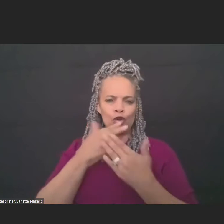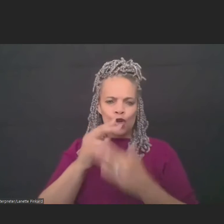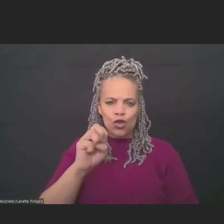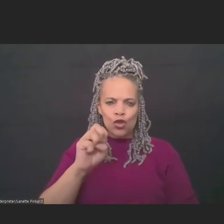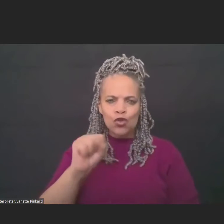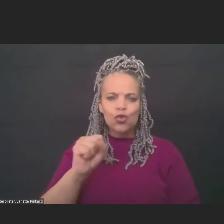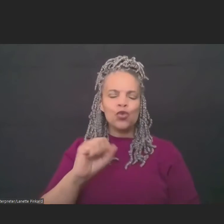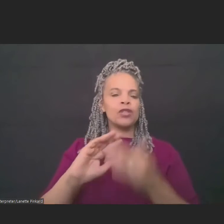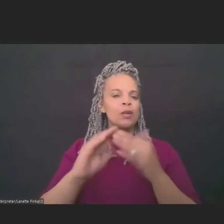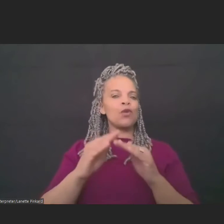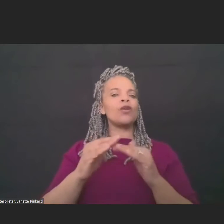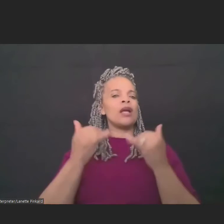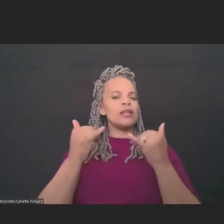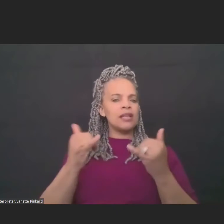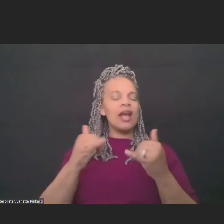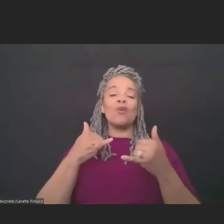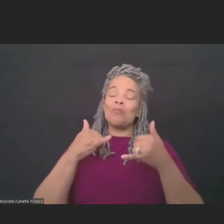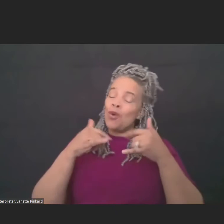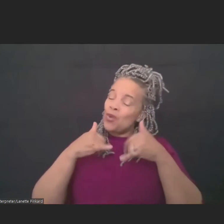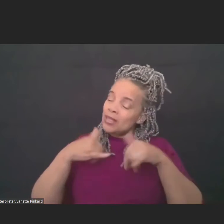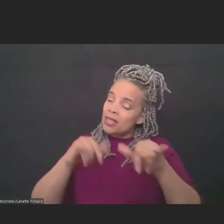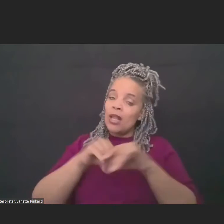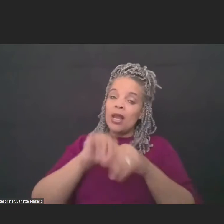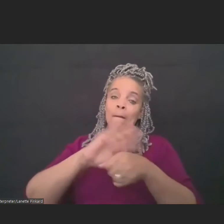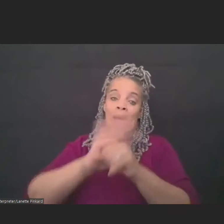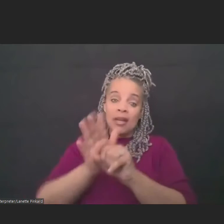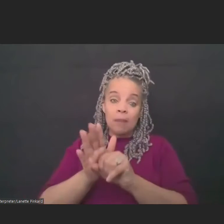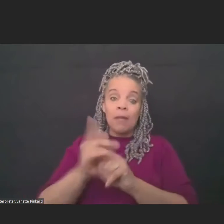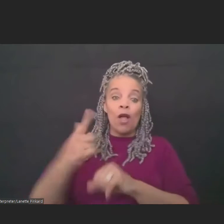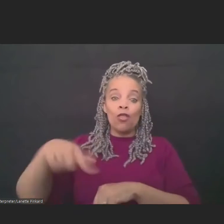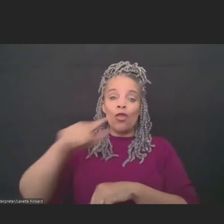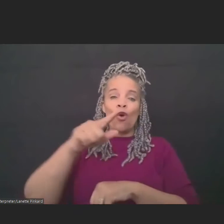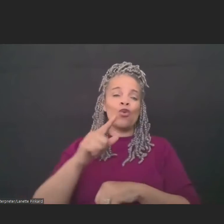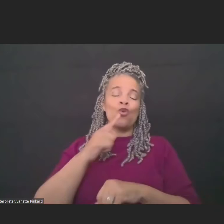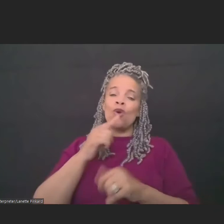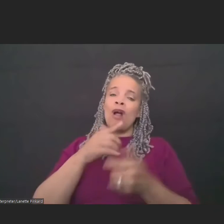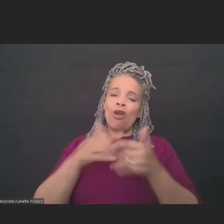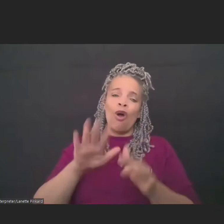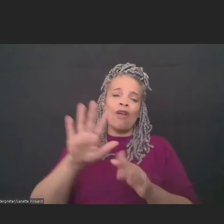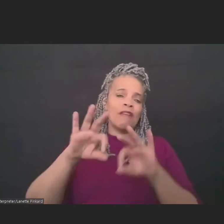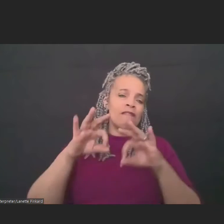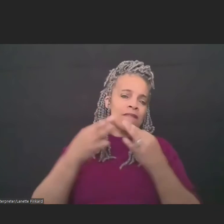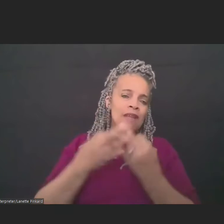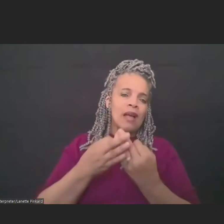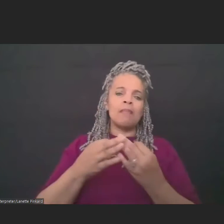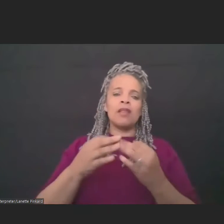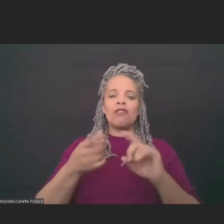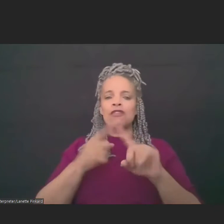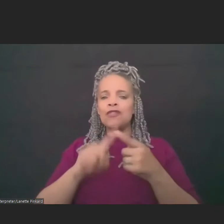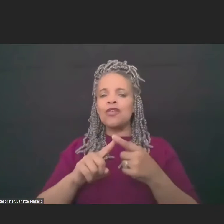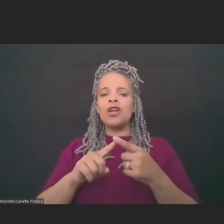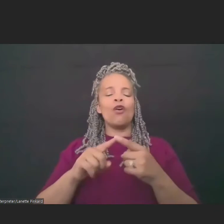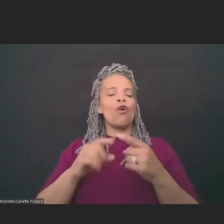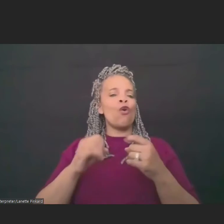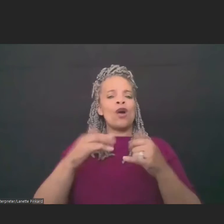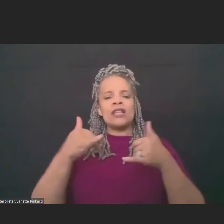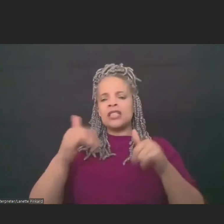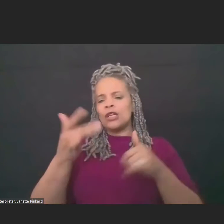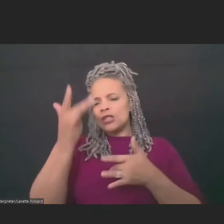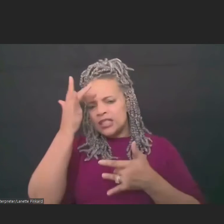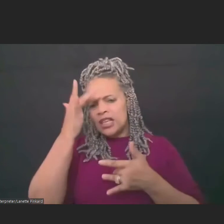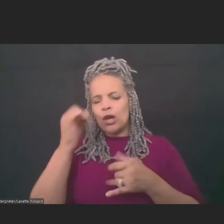today, that we're still in the pandemic, and those that have experienced loss or are still sick or the stress related to